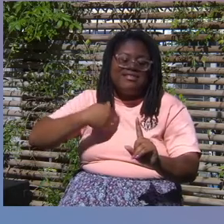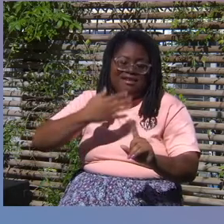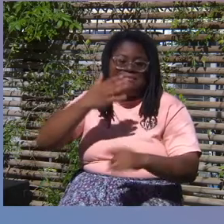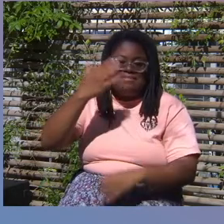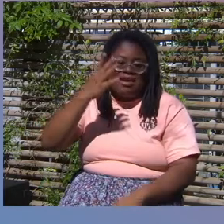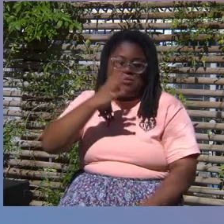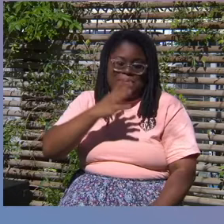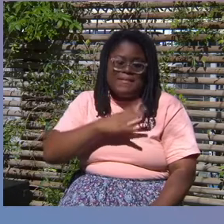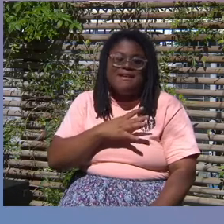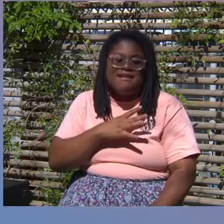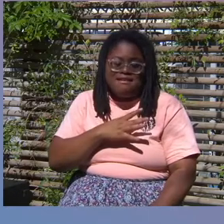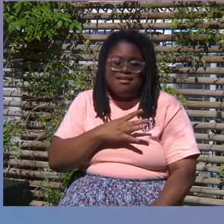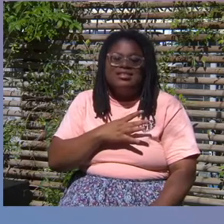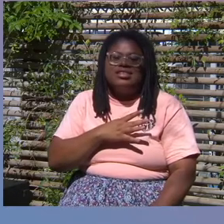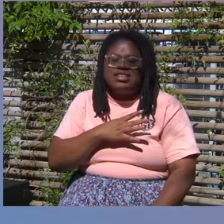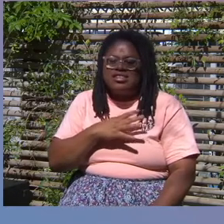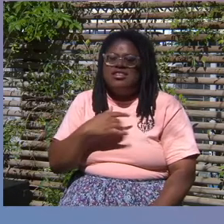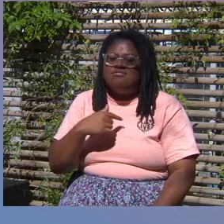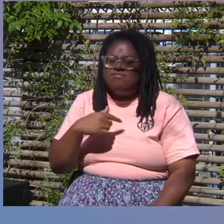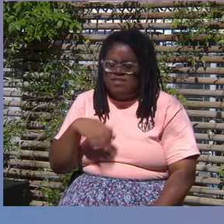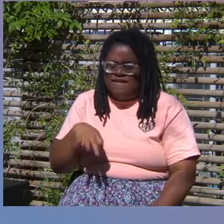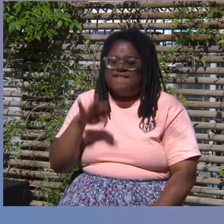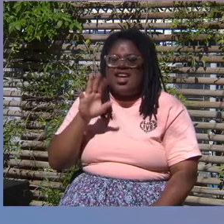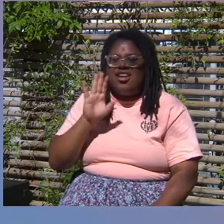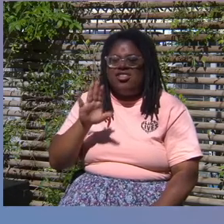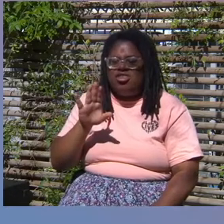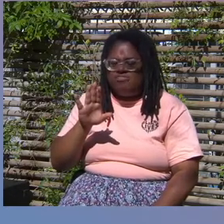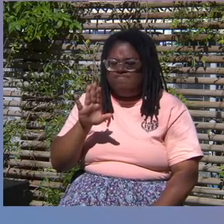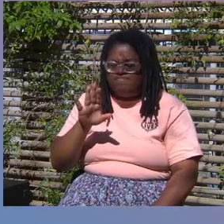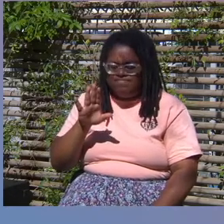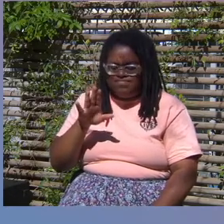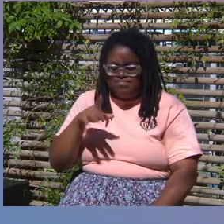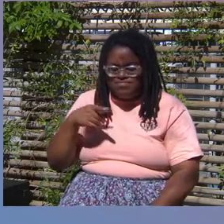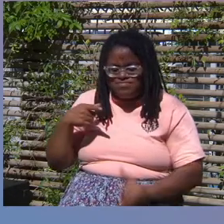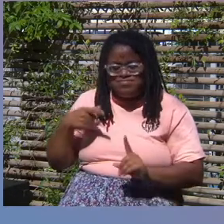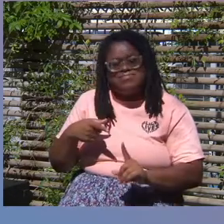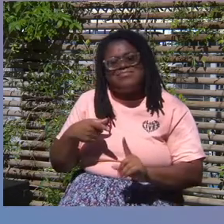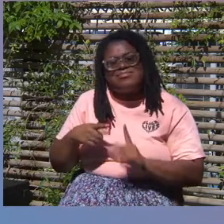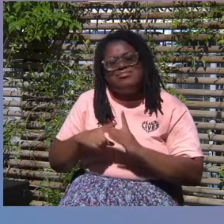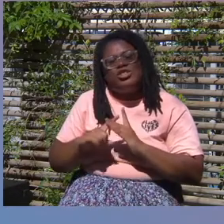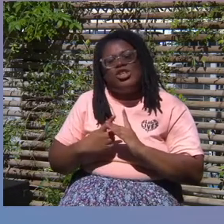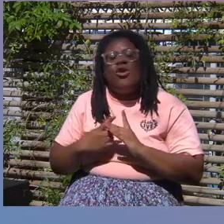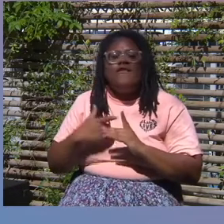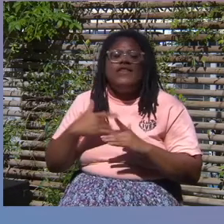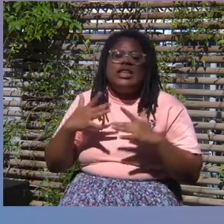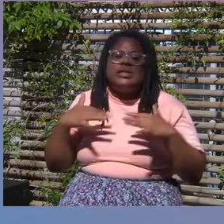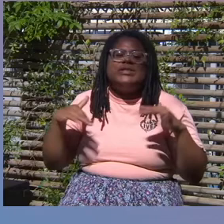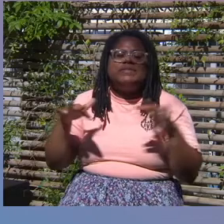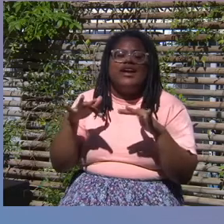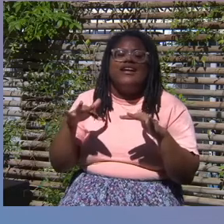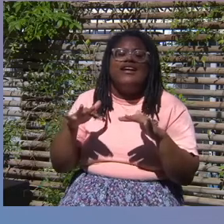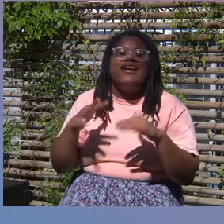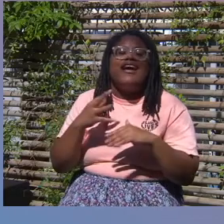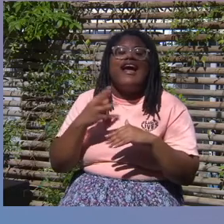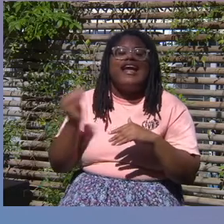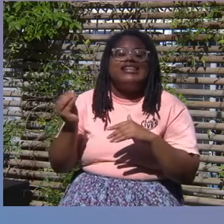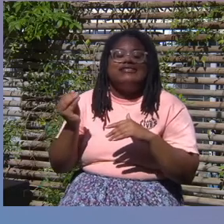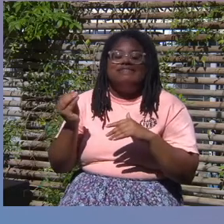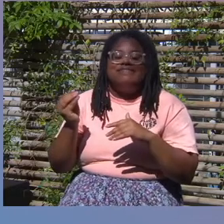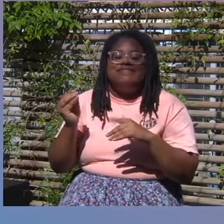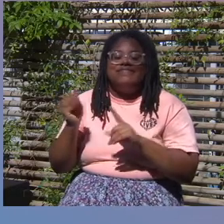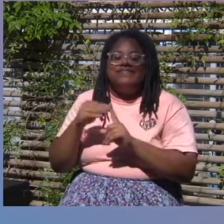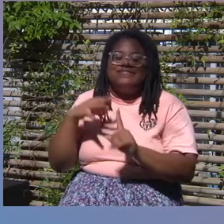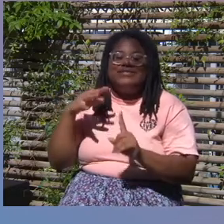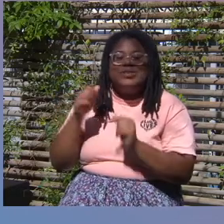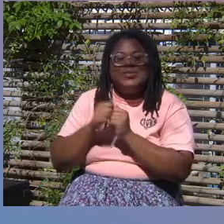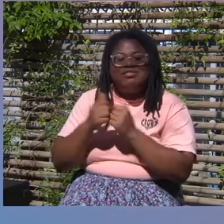women, to find their feet and find their space and then stand in the spotlight